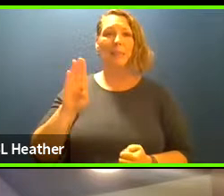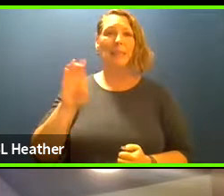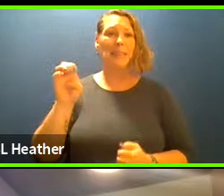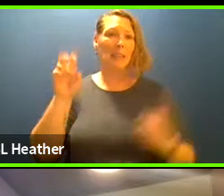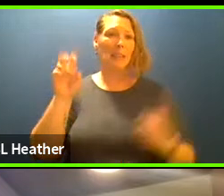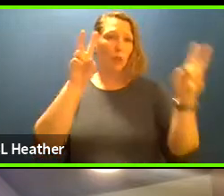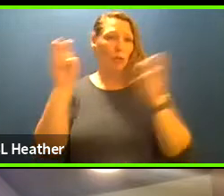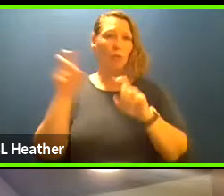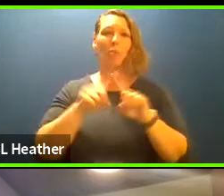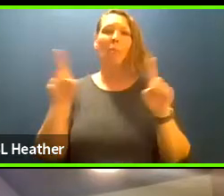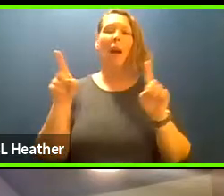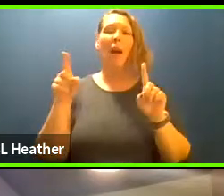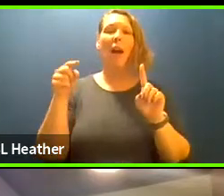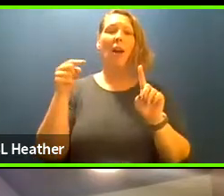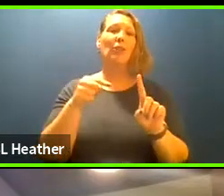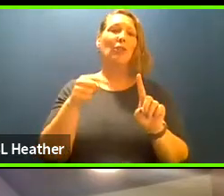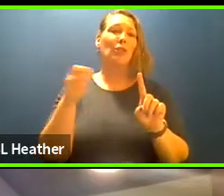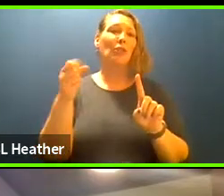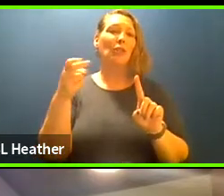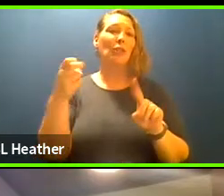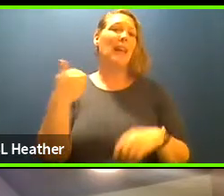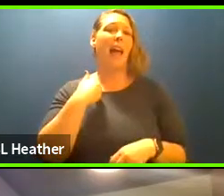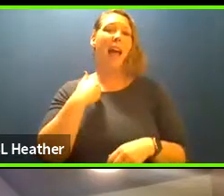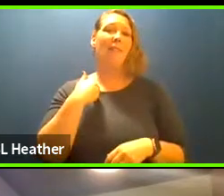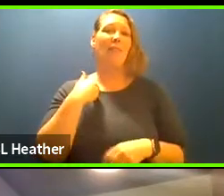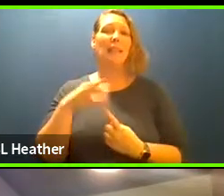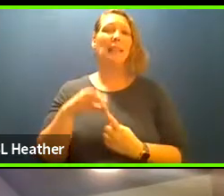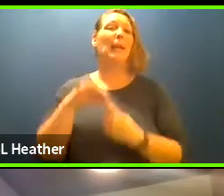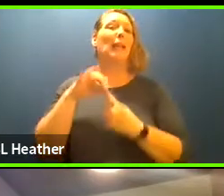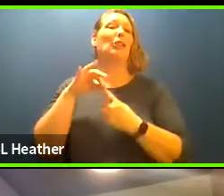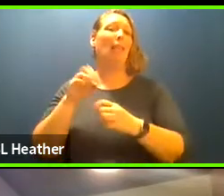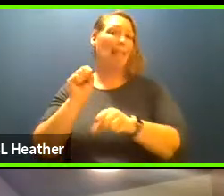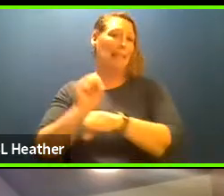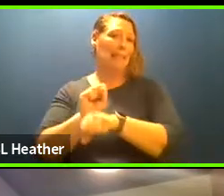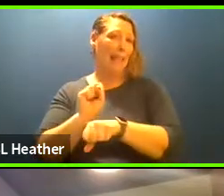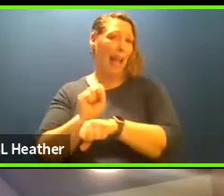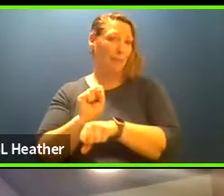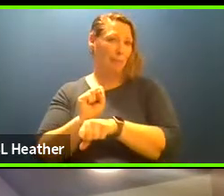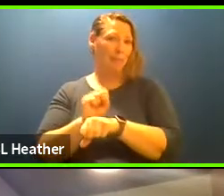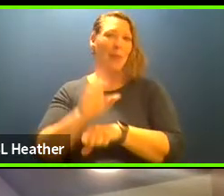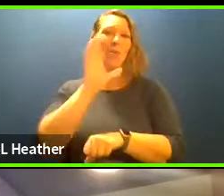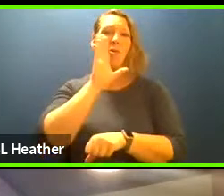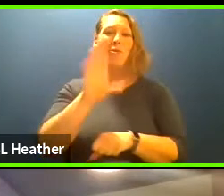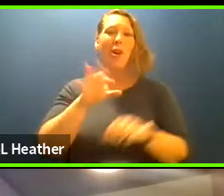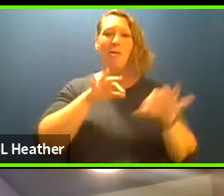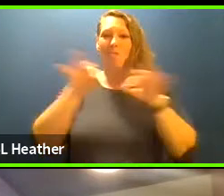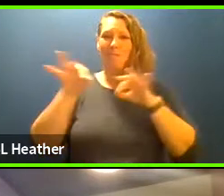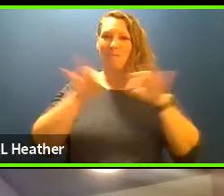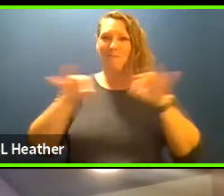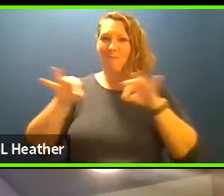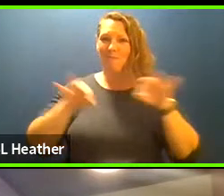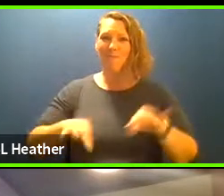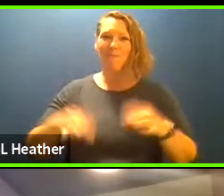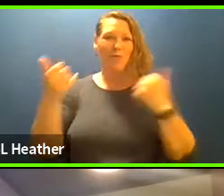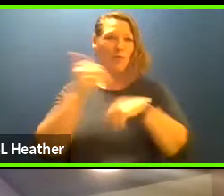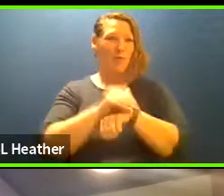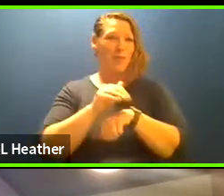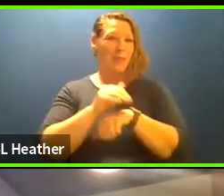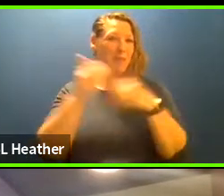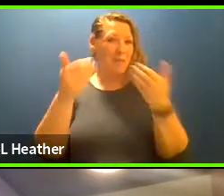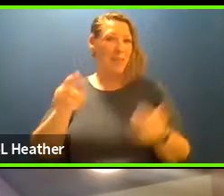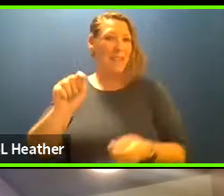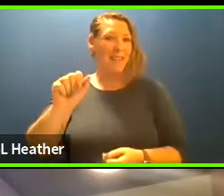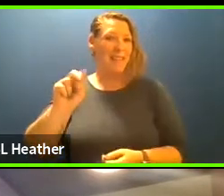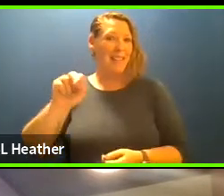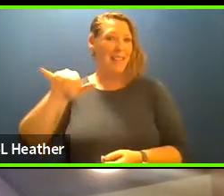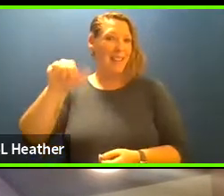issues, but she has a special assignment that she's going to talk to you guys about this evening. So Tanya, the